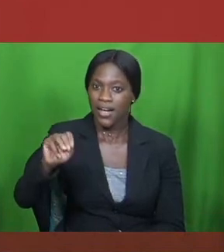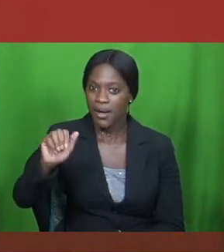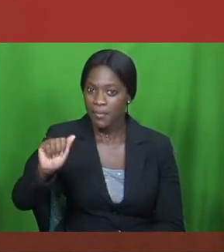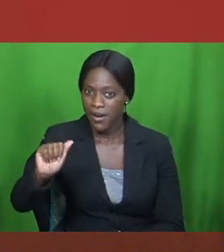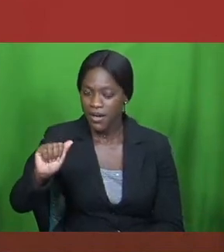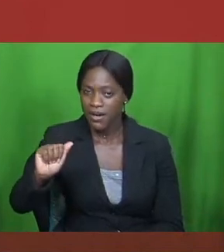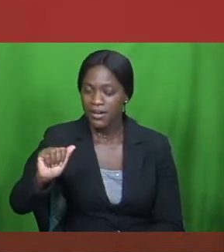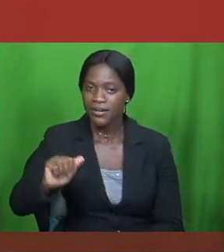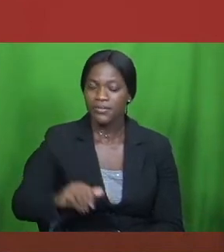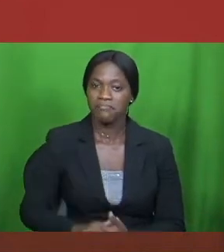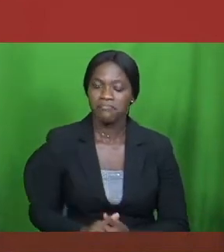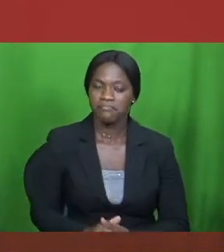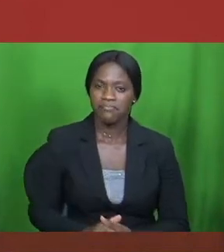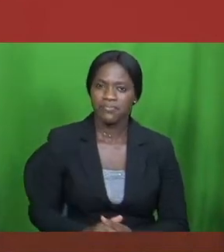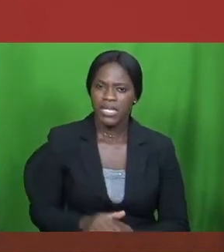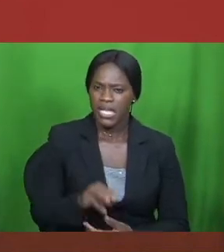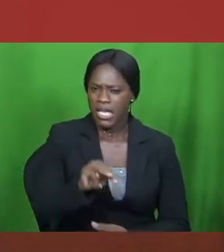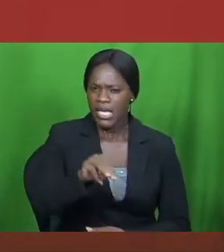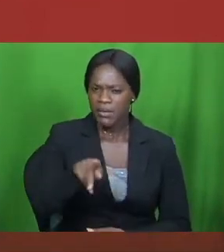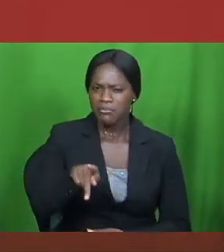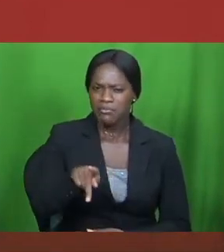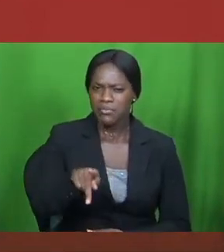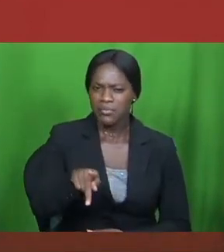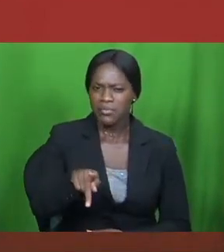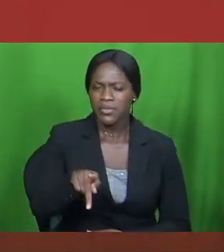of Parliament for South Dong.